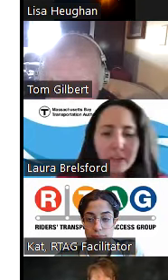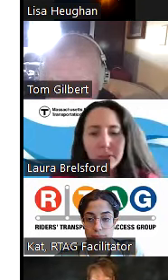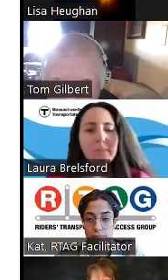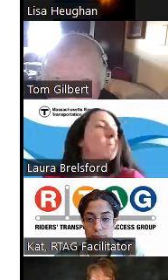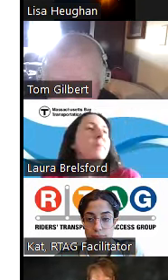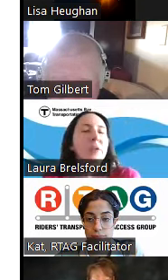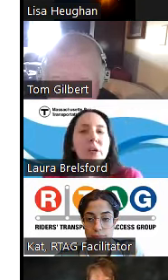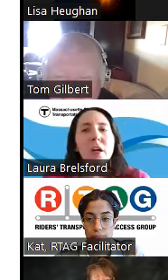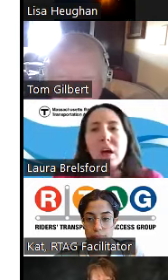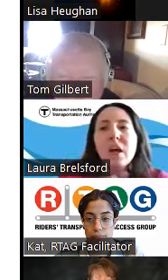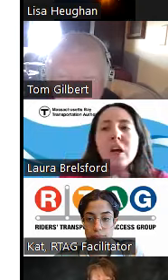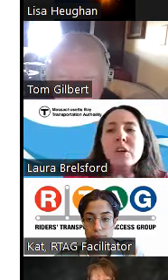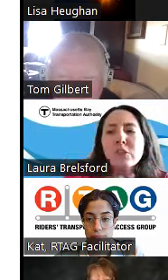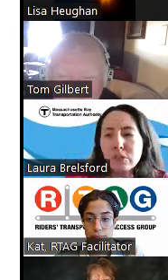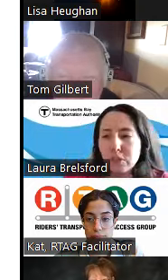guess.